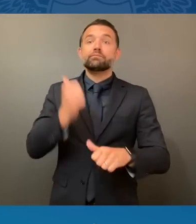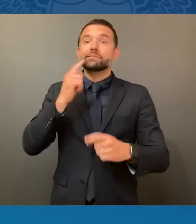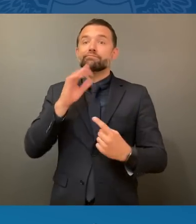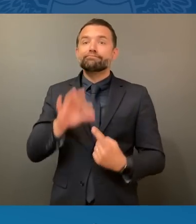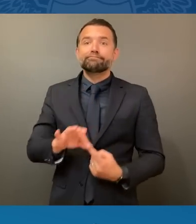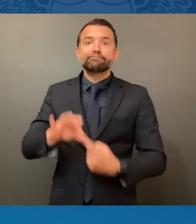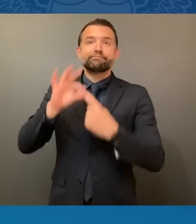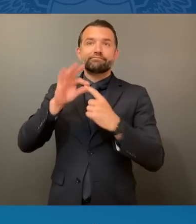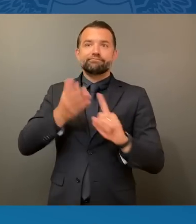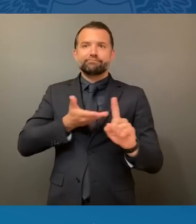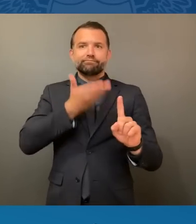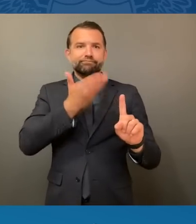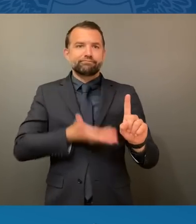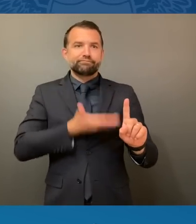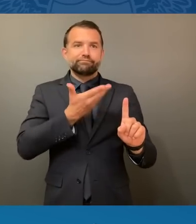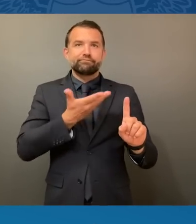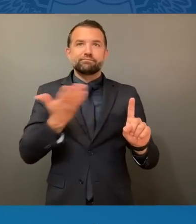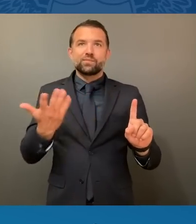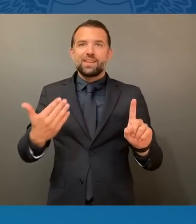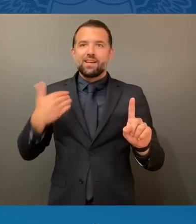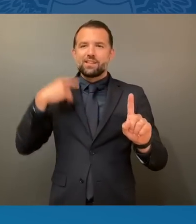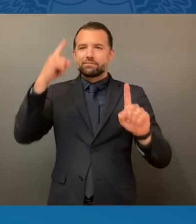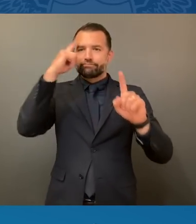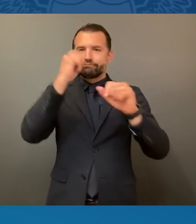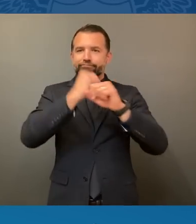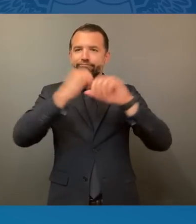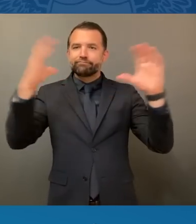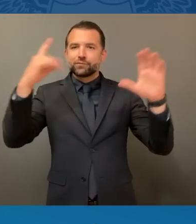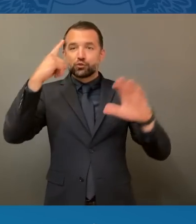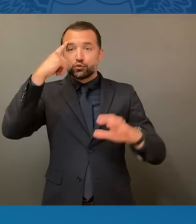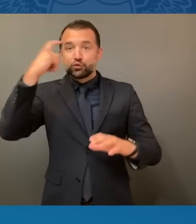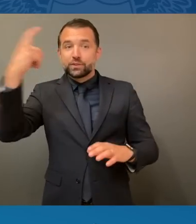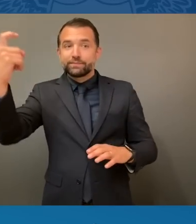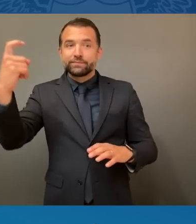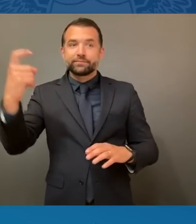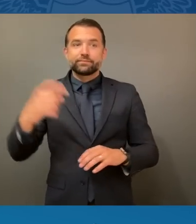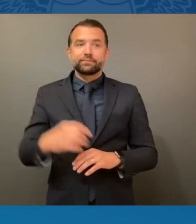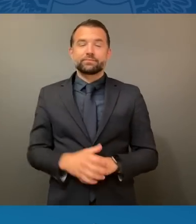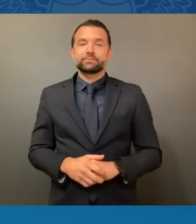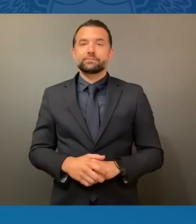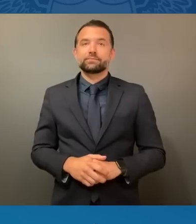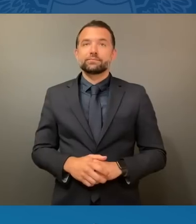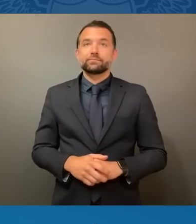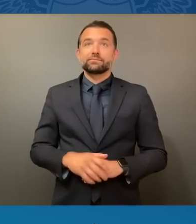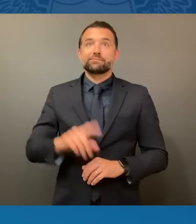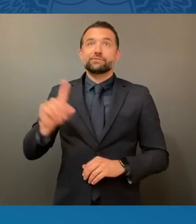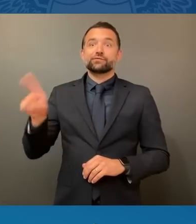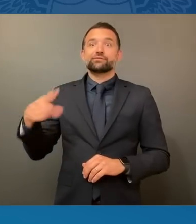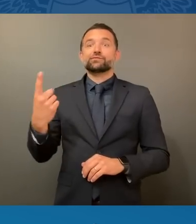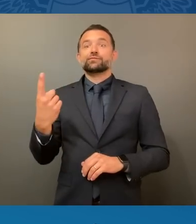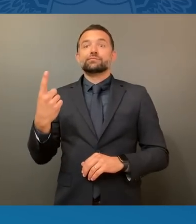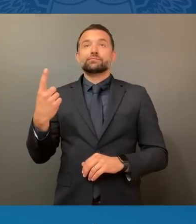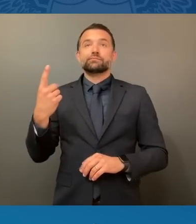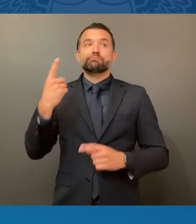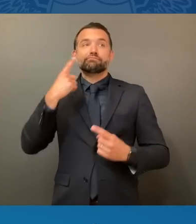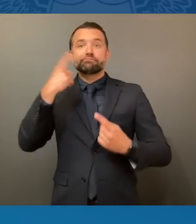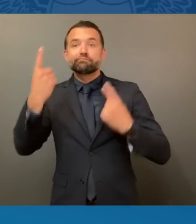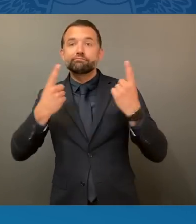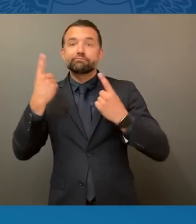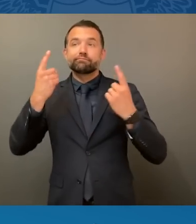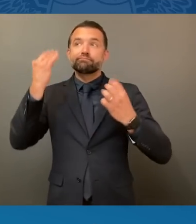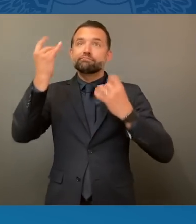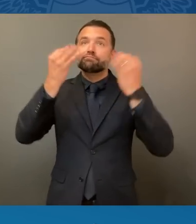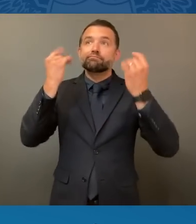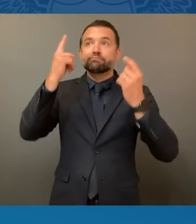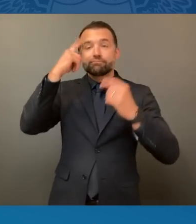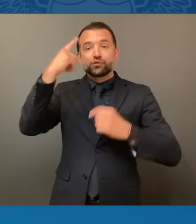she dreams. But she doesn't only dream, she attaches them to action. And for